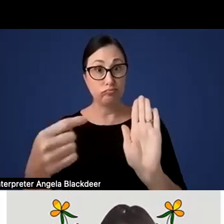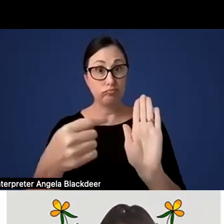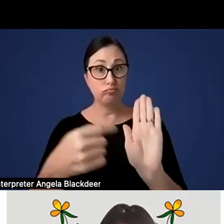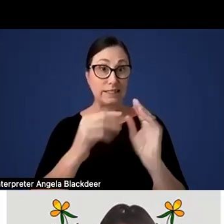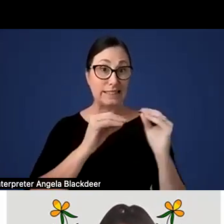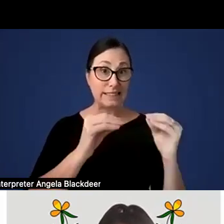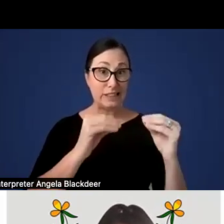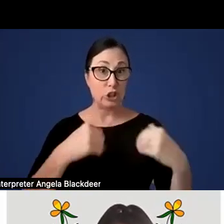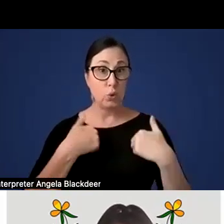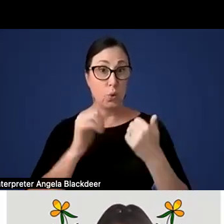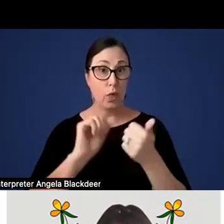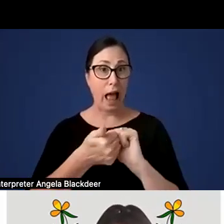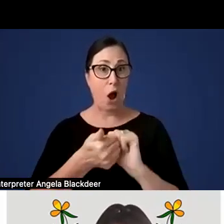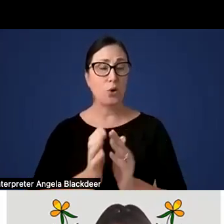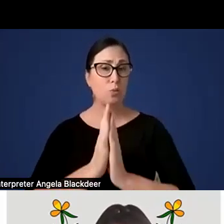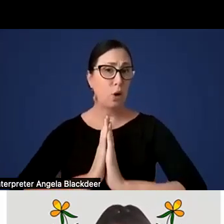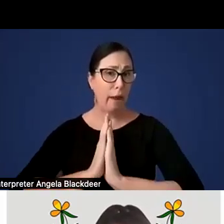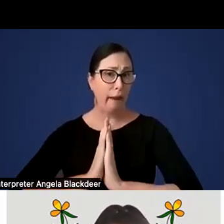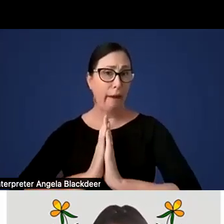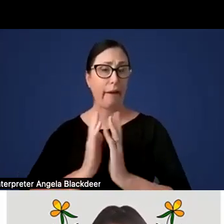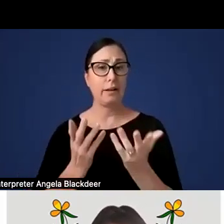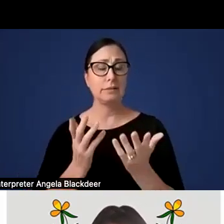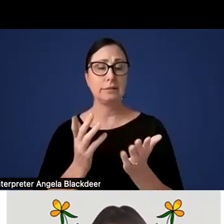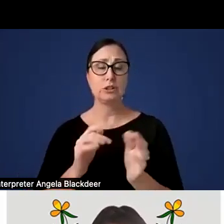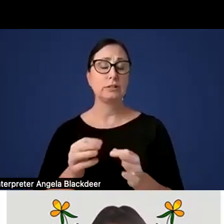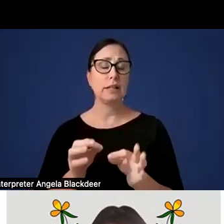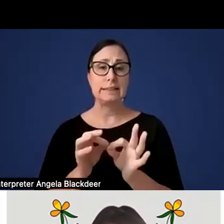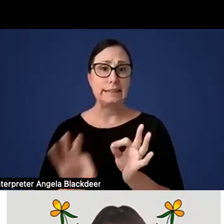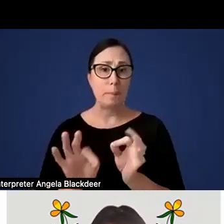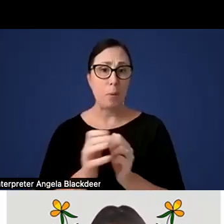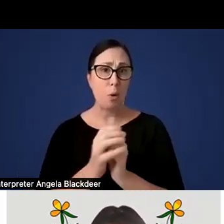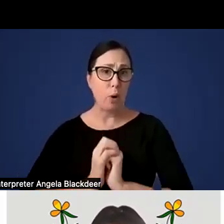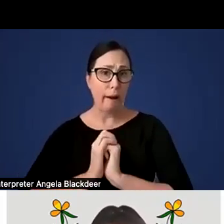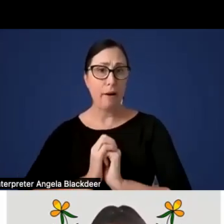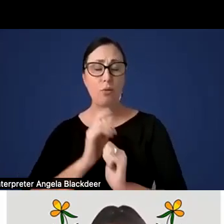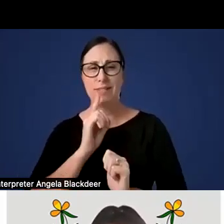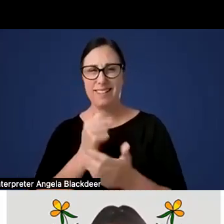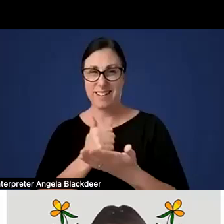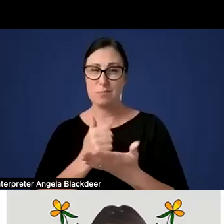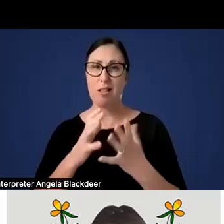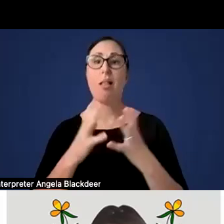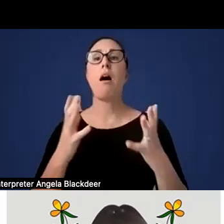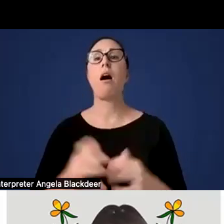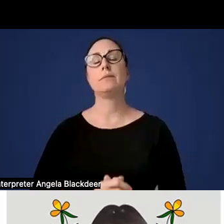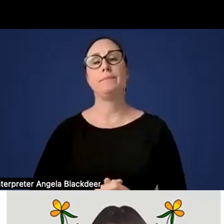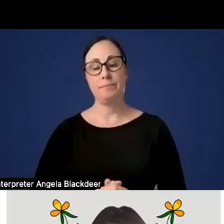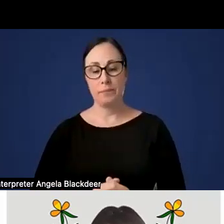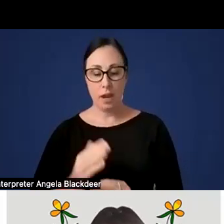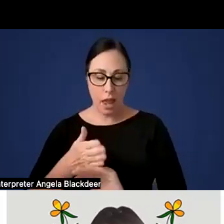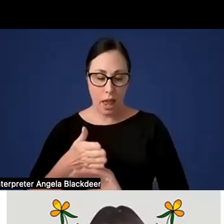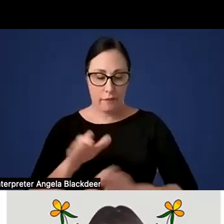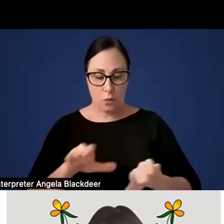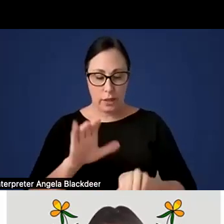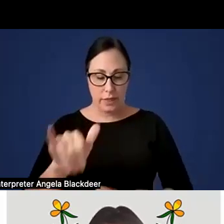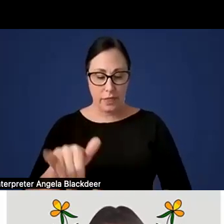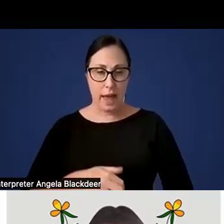to pray, just a simple prayer, really helps a lot. And then after we've done that,